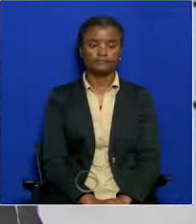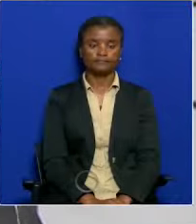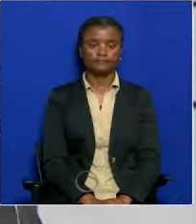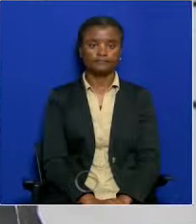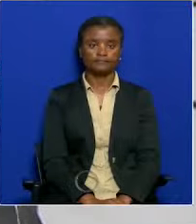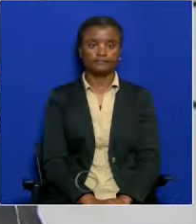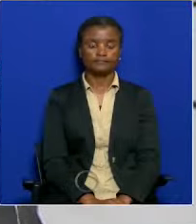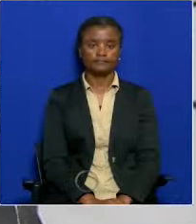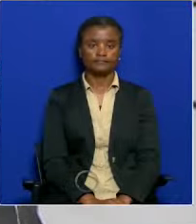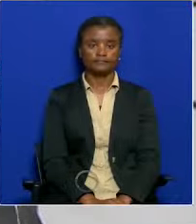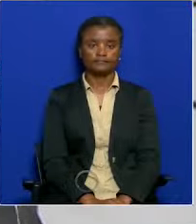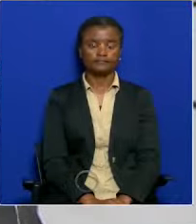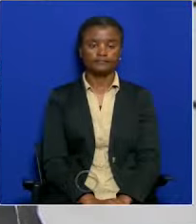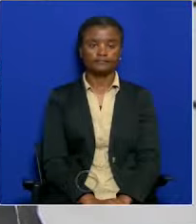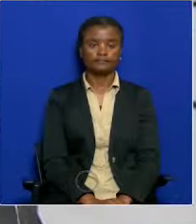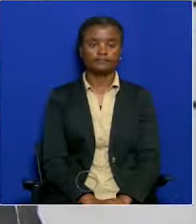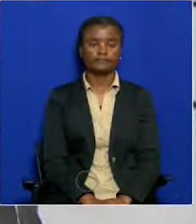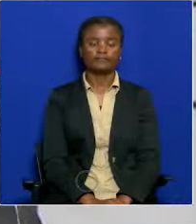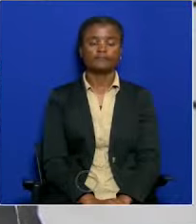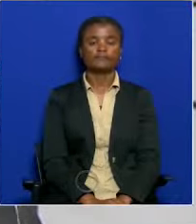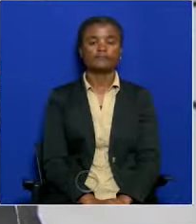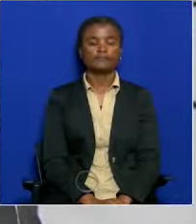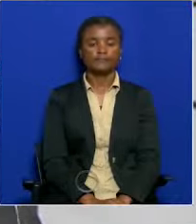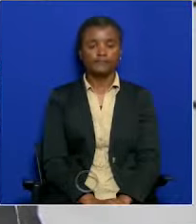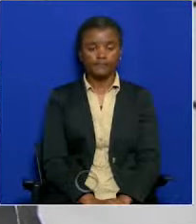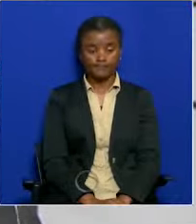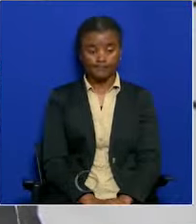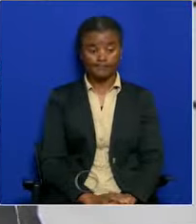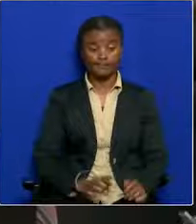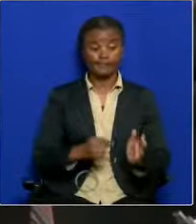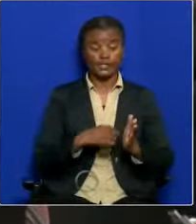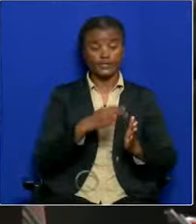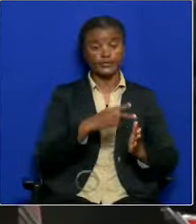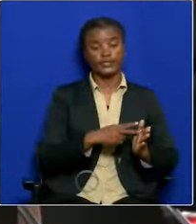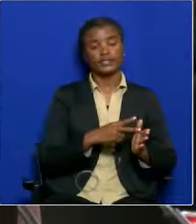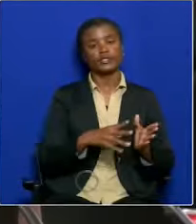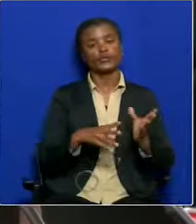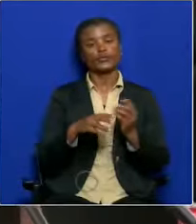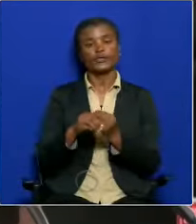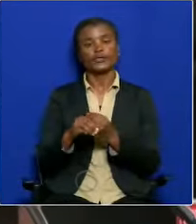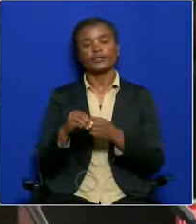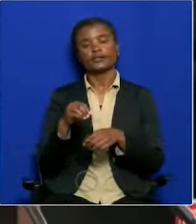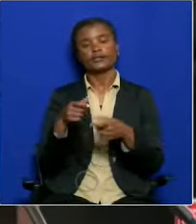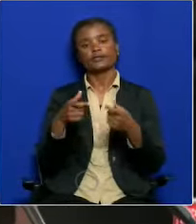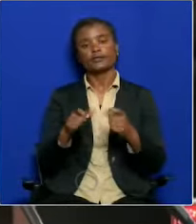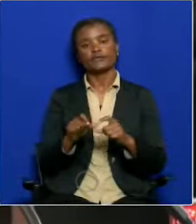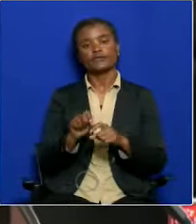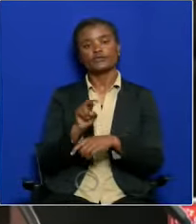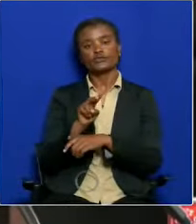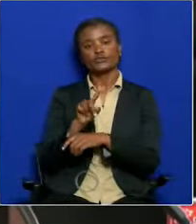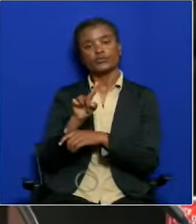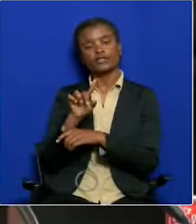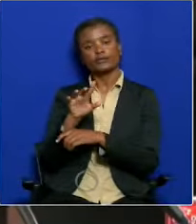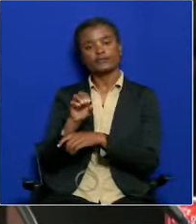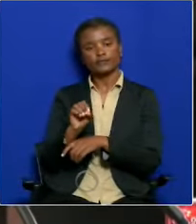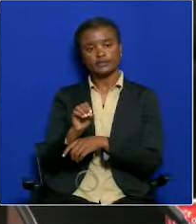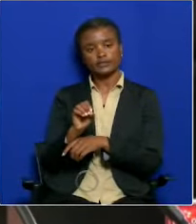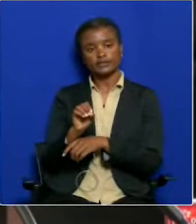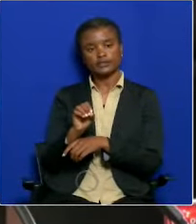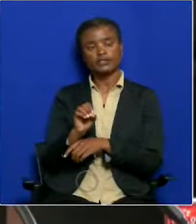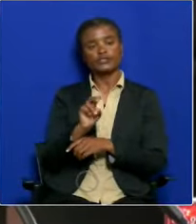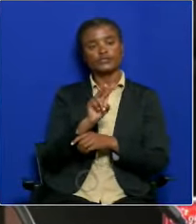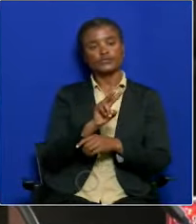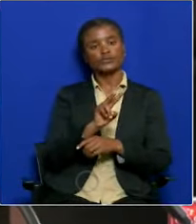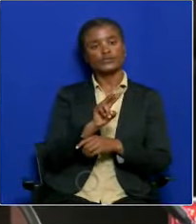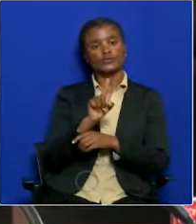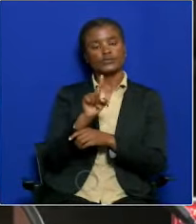then if you read that with paragraph 250, you'll see, I'll start with 250. You